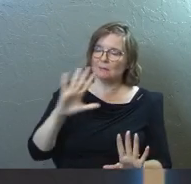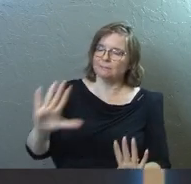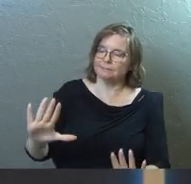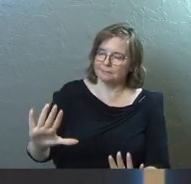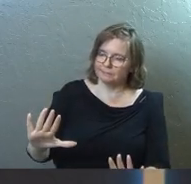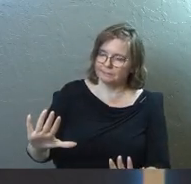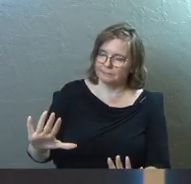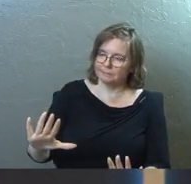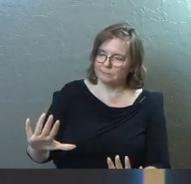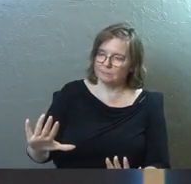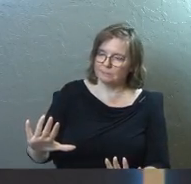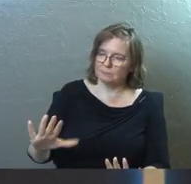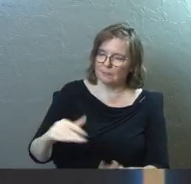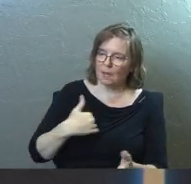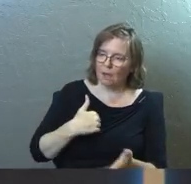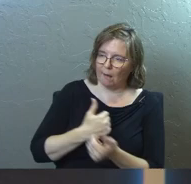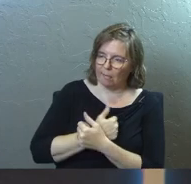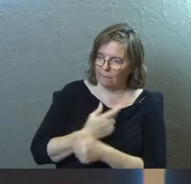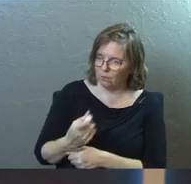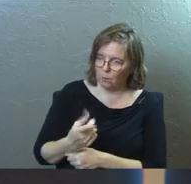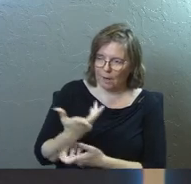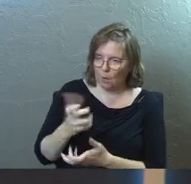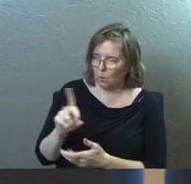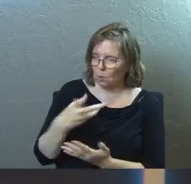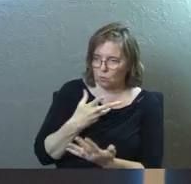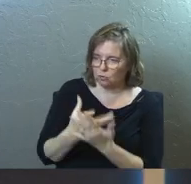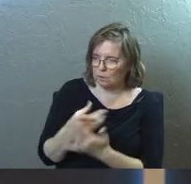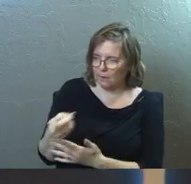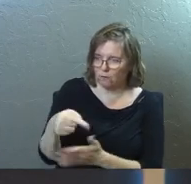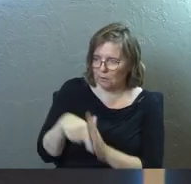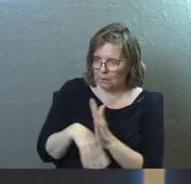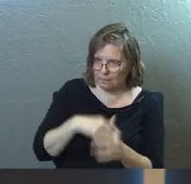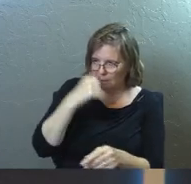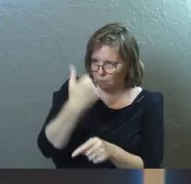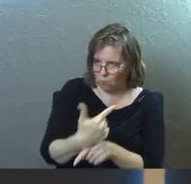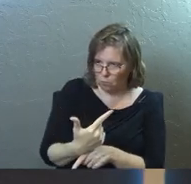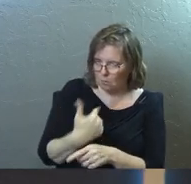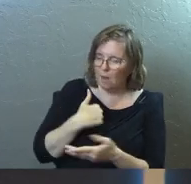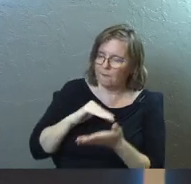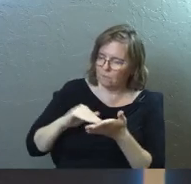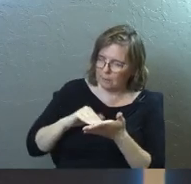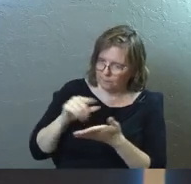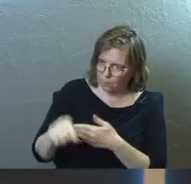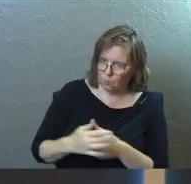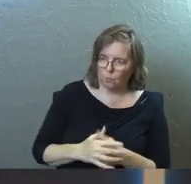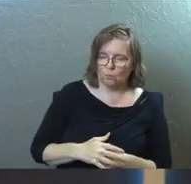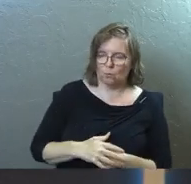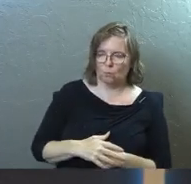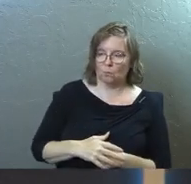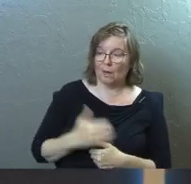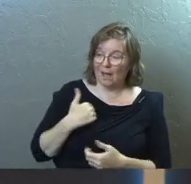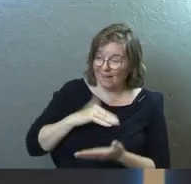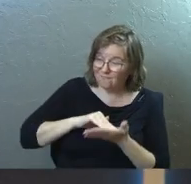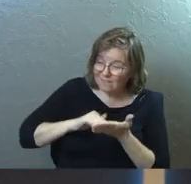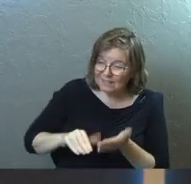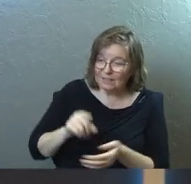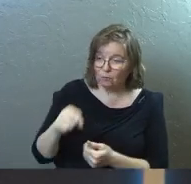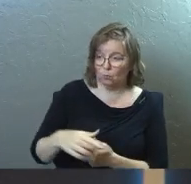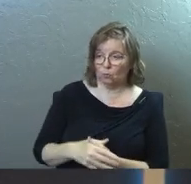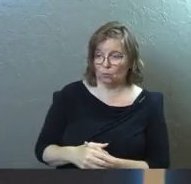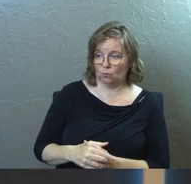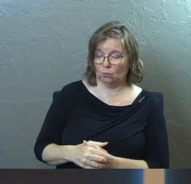you. I don't even want you to go to jail. I forgive you. I forgive